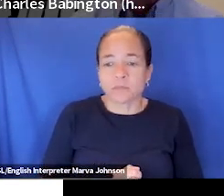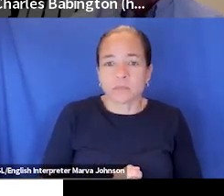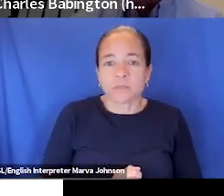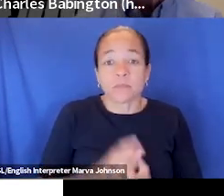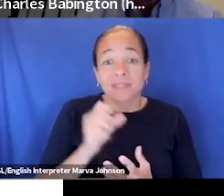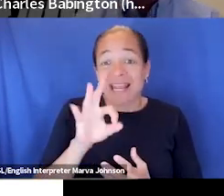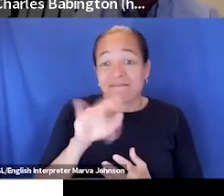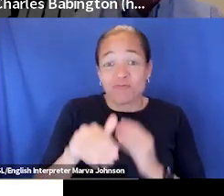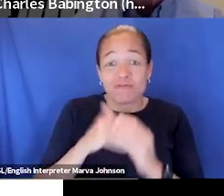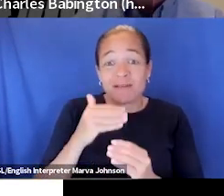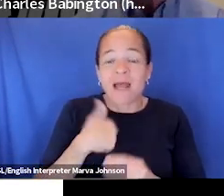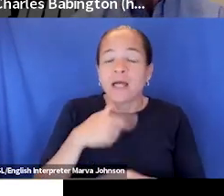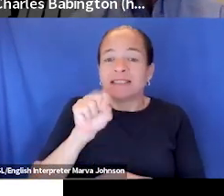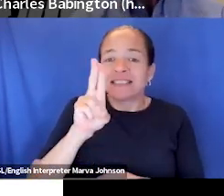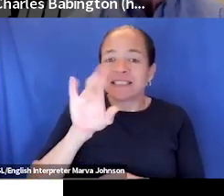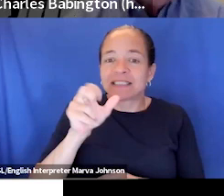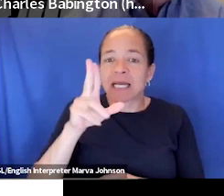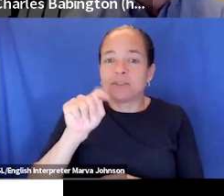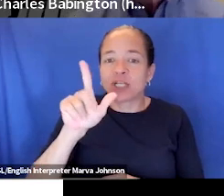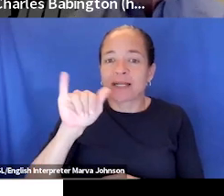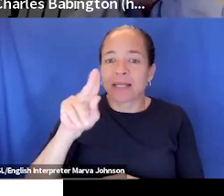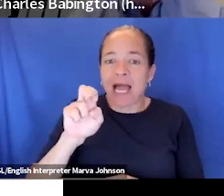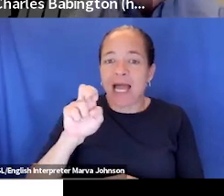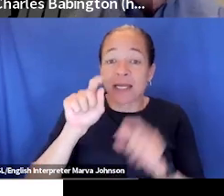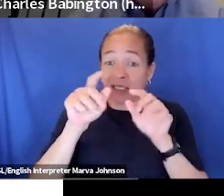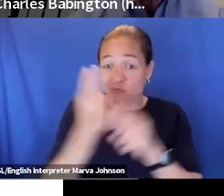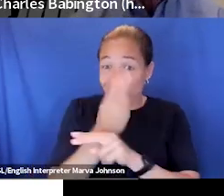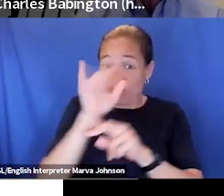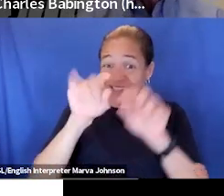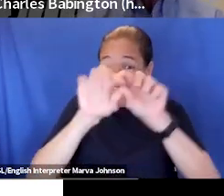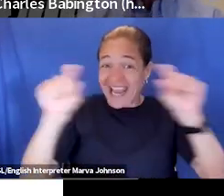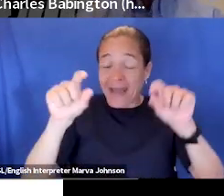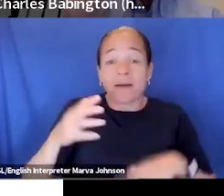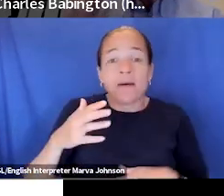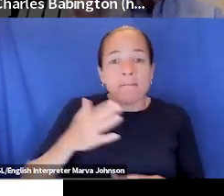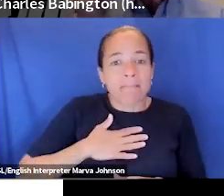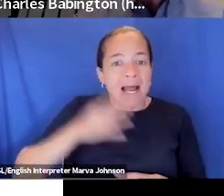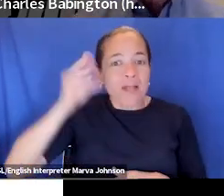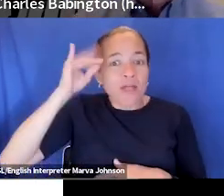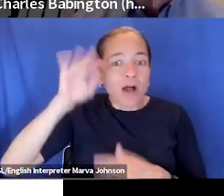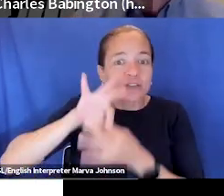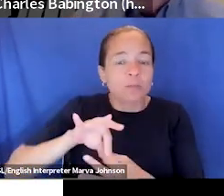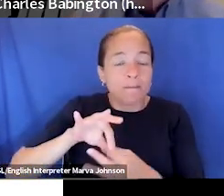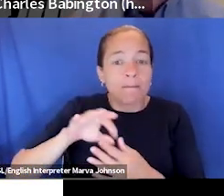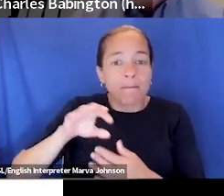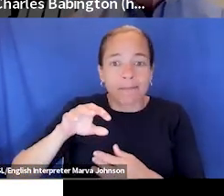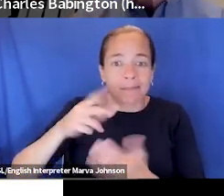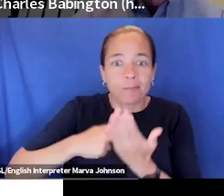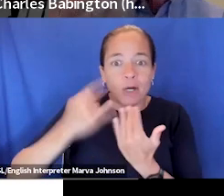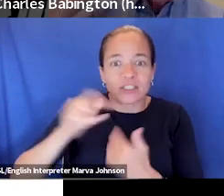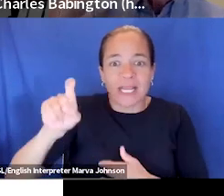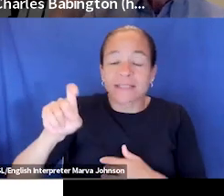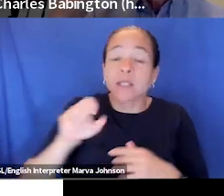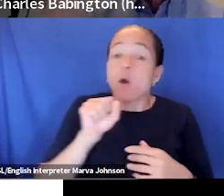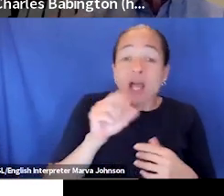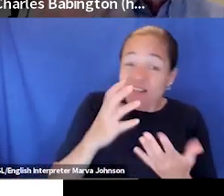use that subject line, not to just say, here's my thoughts on project X, but say, we need to pump more money into project